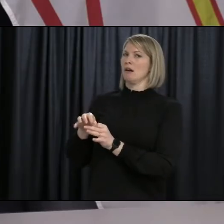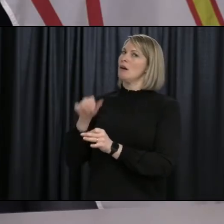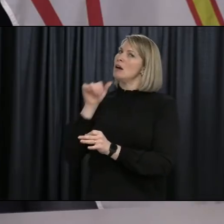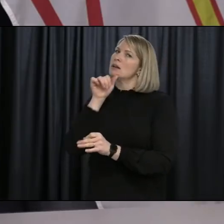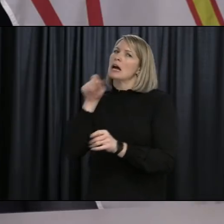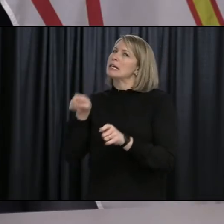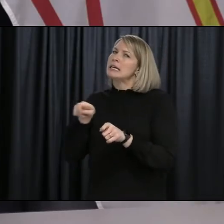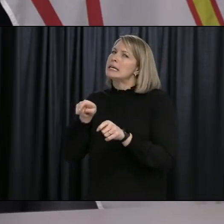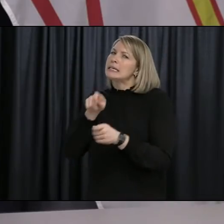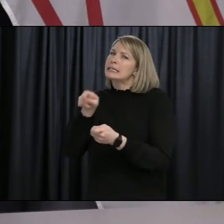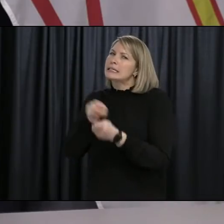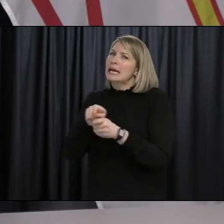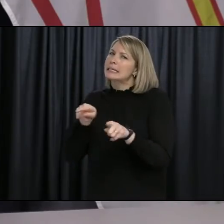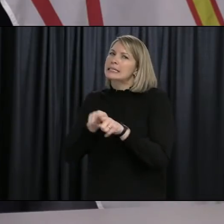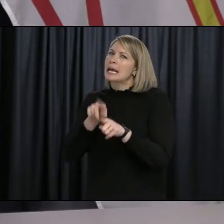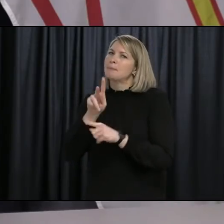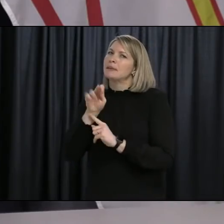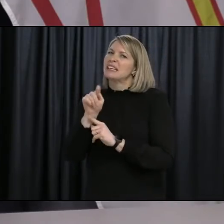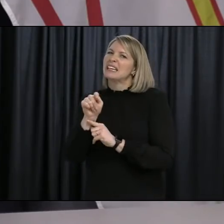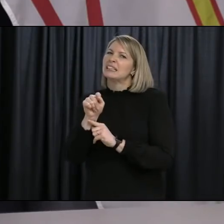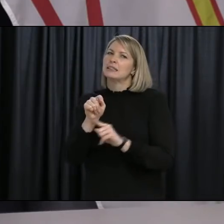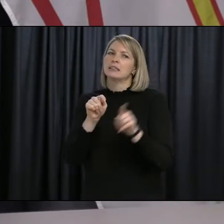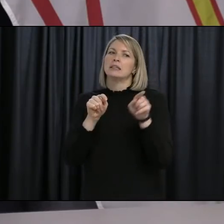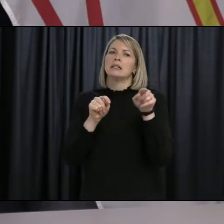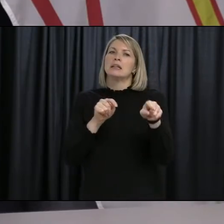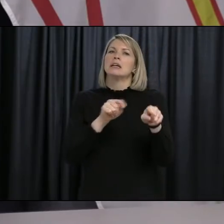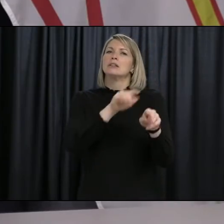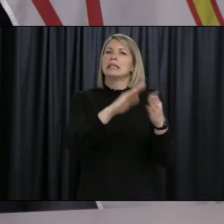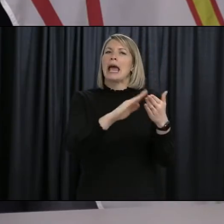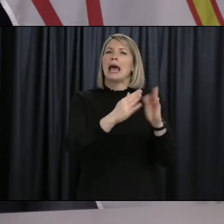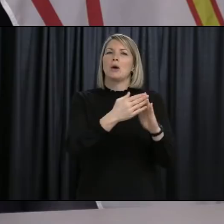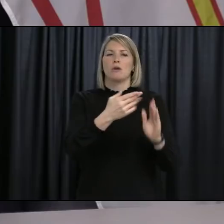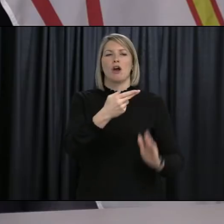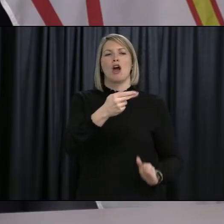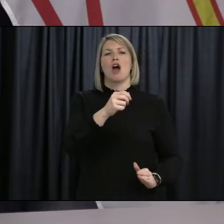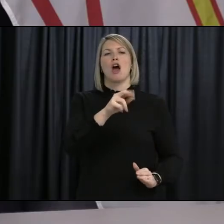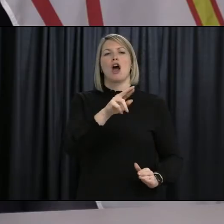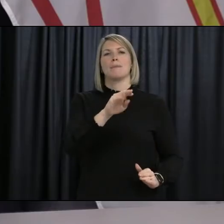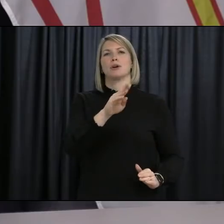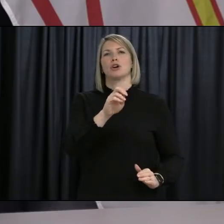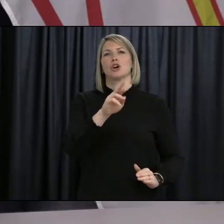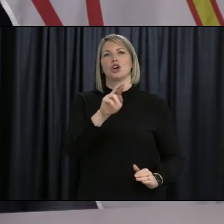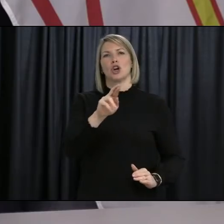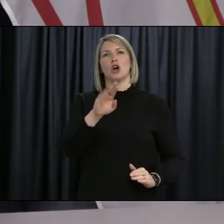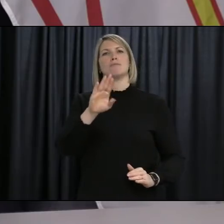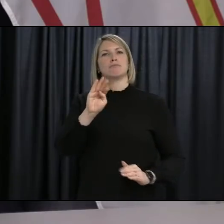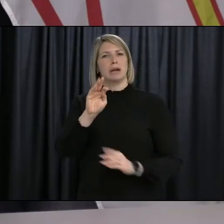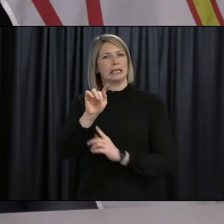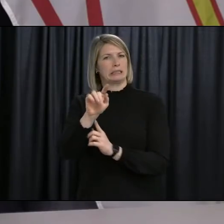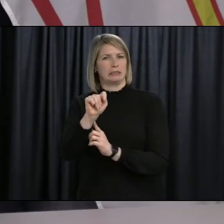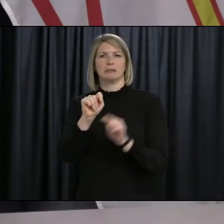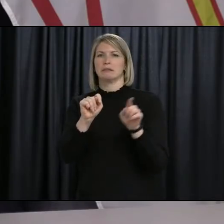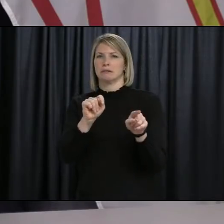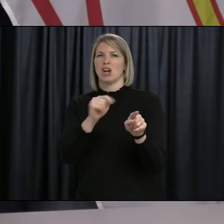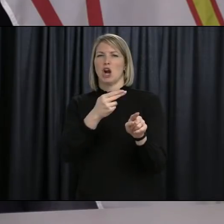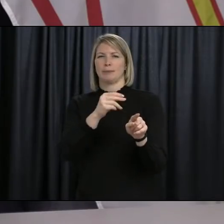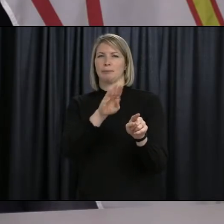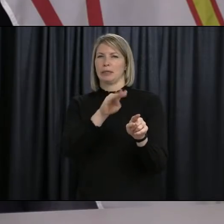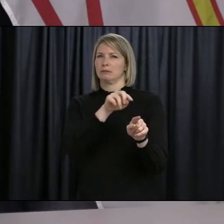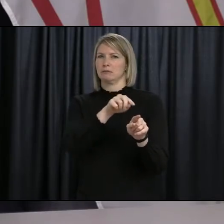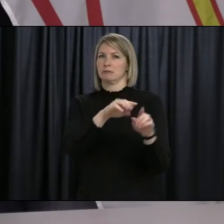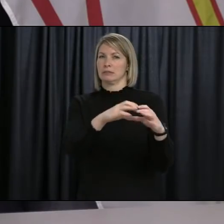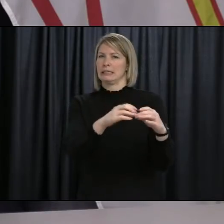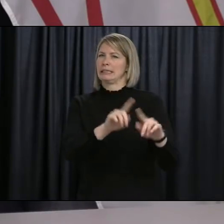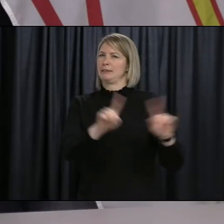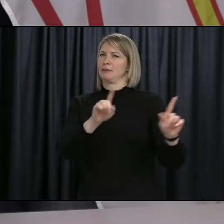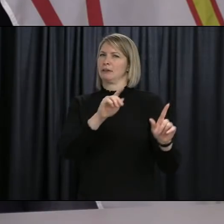Breton outbreak. We're using a rapid antigen test here to help us identify potential positive